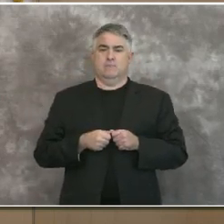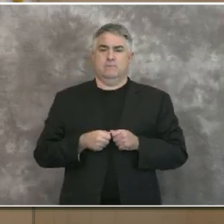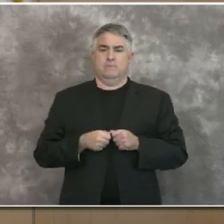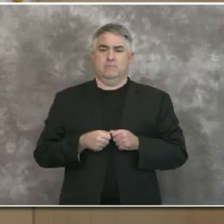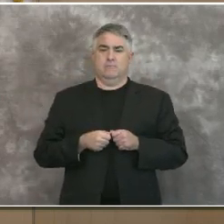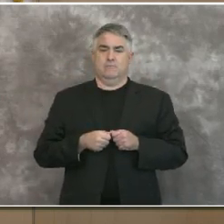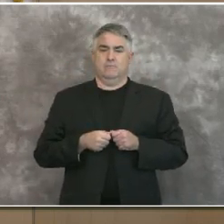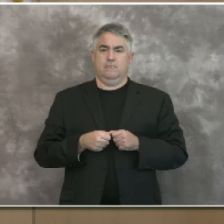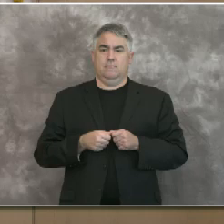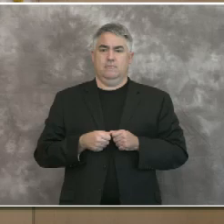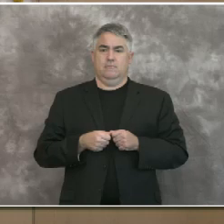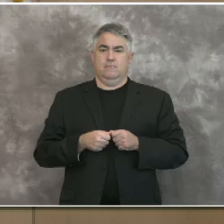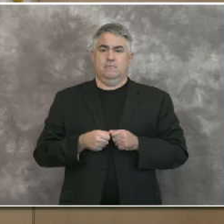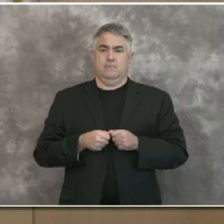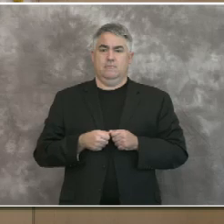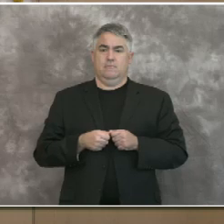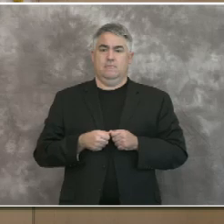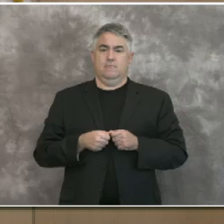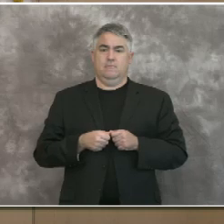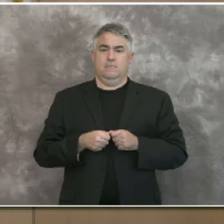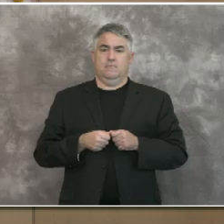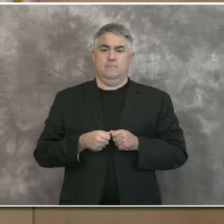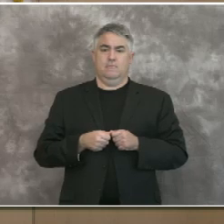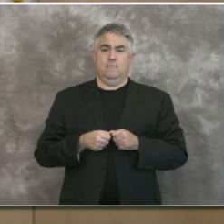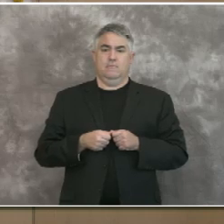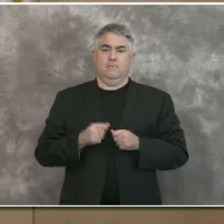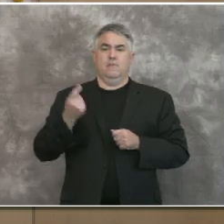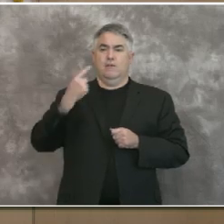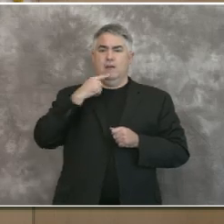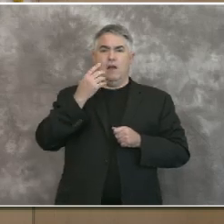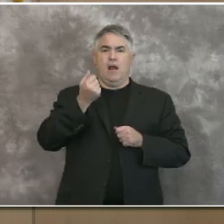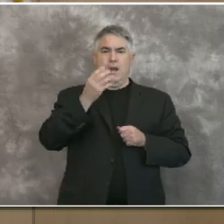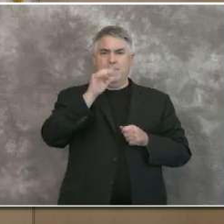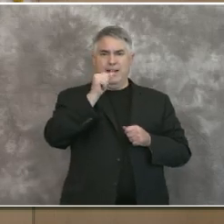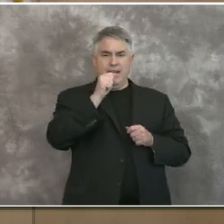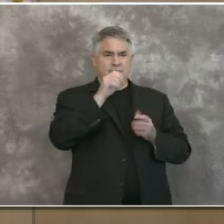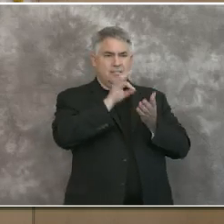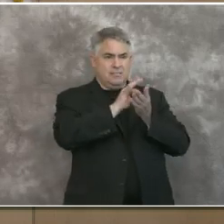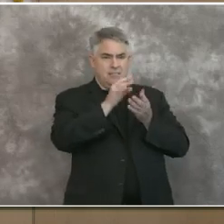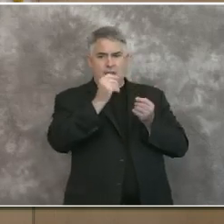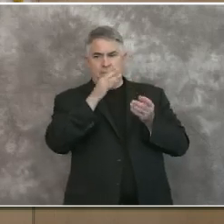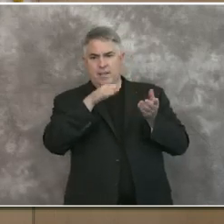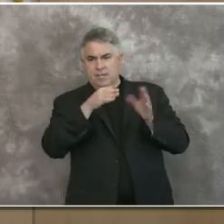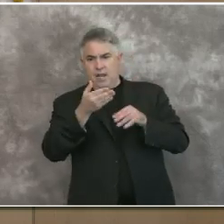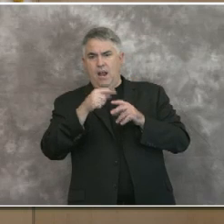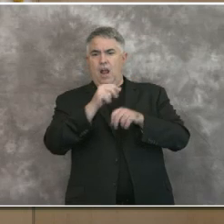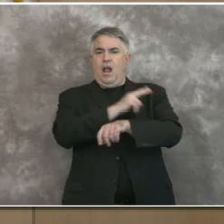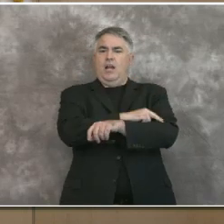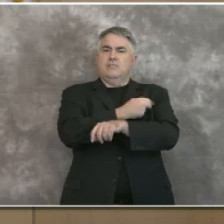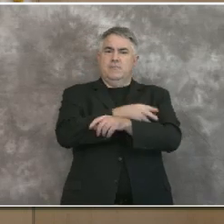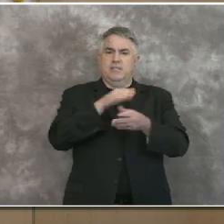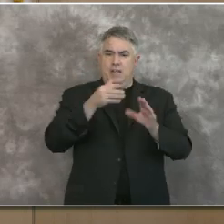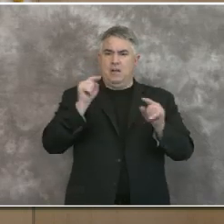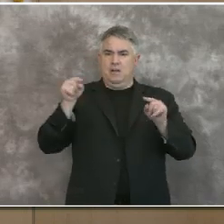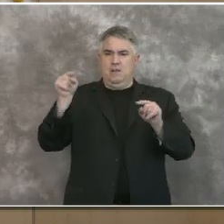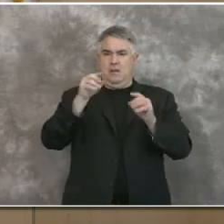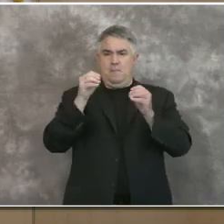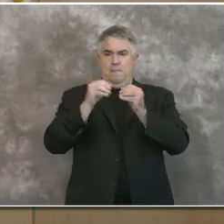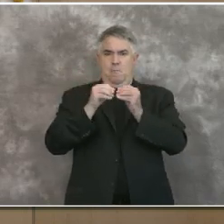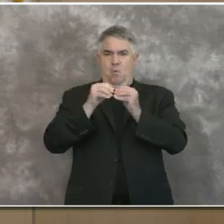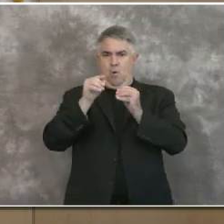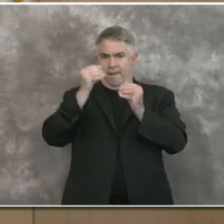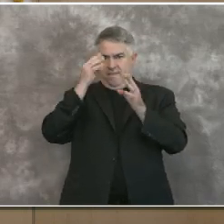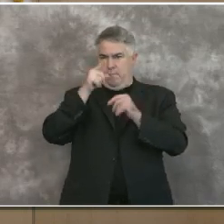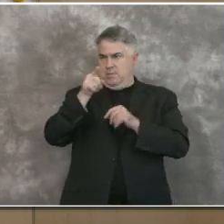www.coronavirus-sandiego.com. There's information for the case counts, for hospitalizations and death, and even much more. So